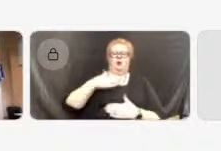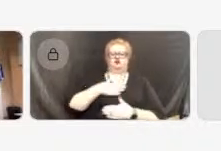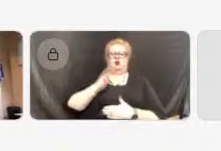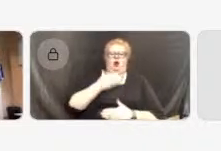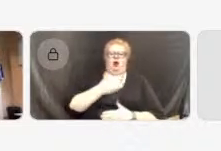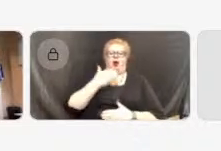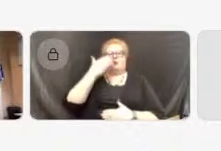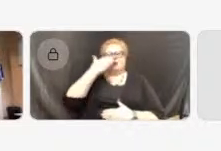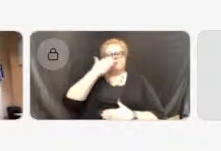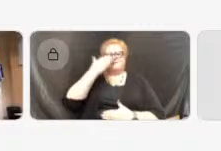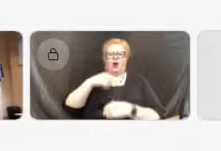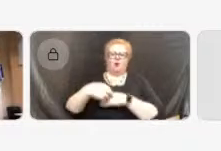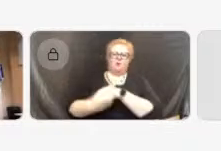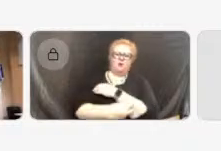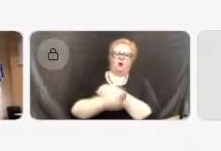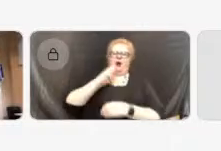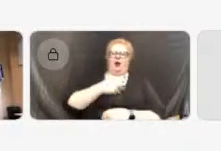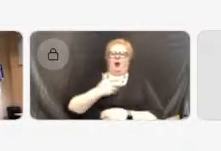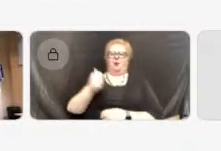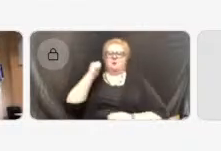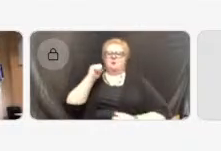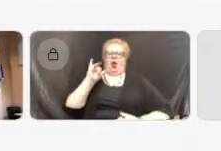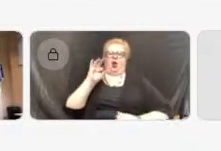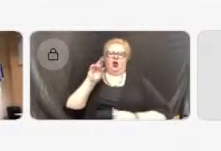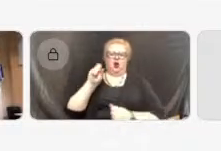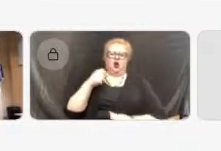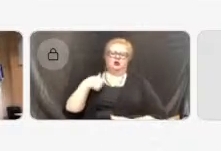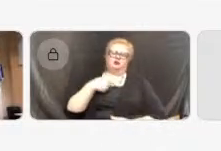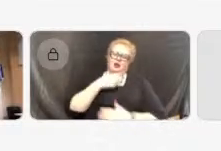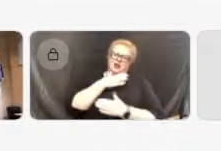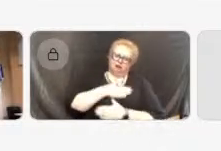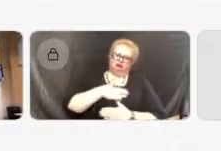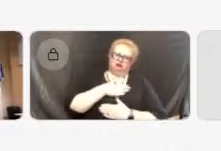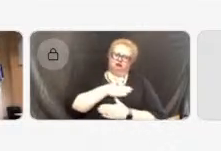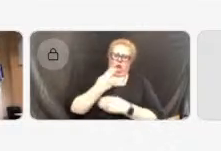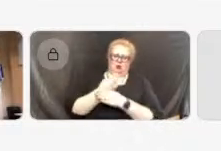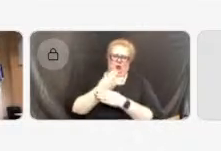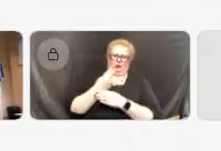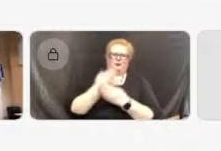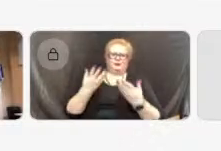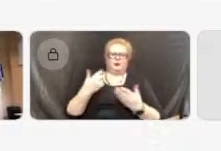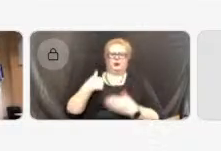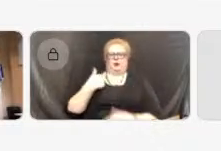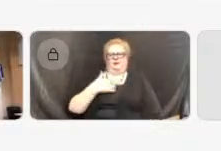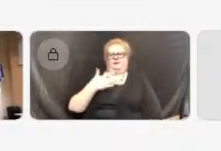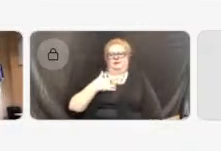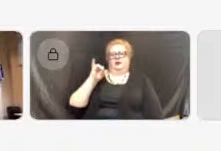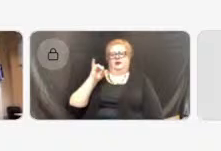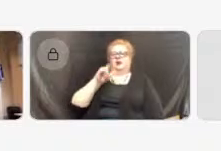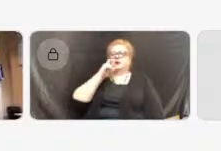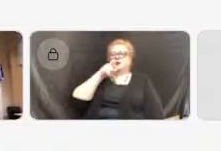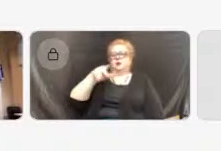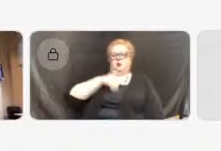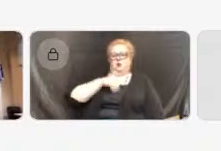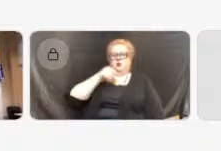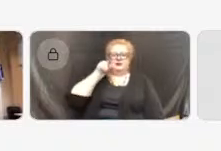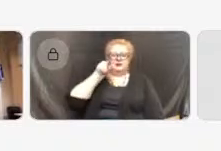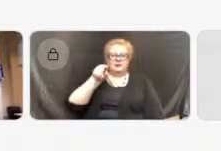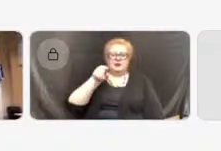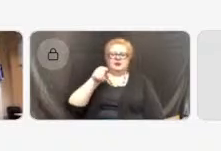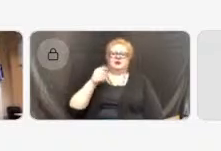enjoy our backyards, and we feel that the owner is erecting